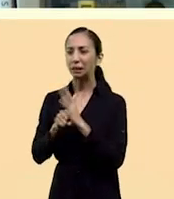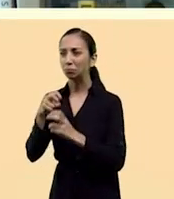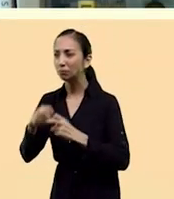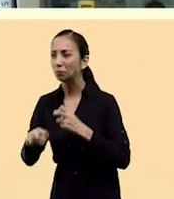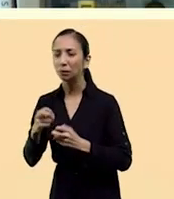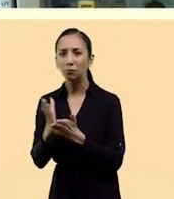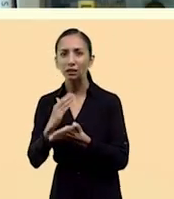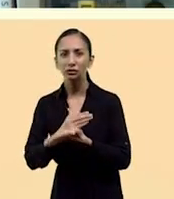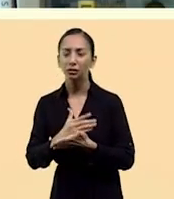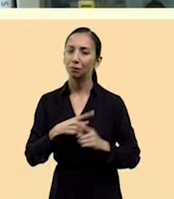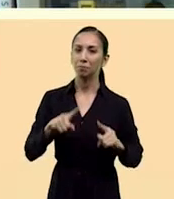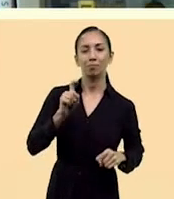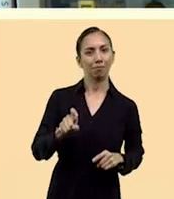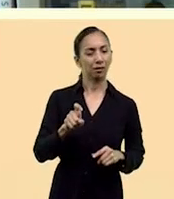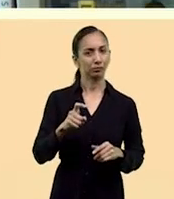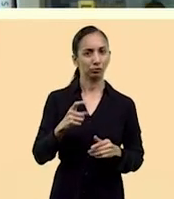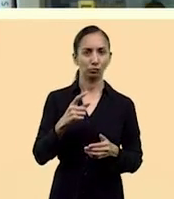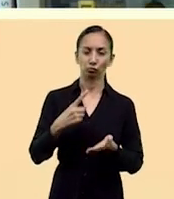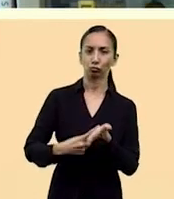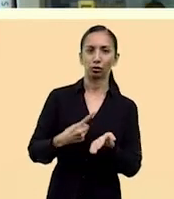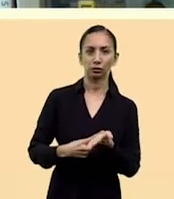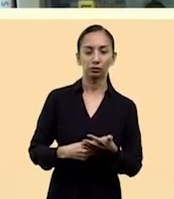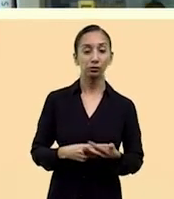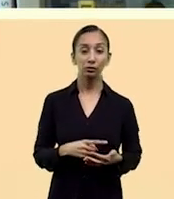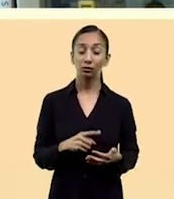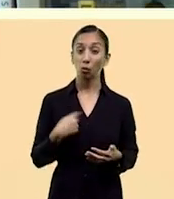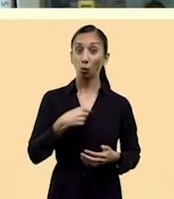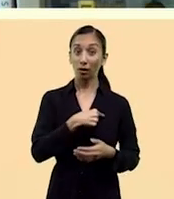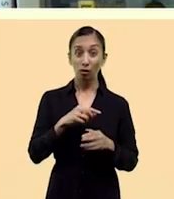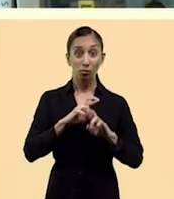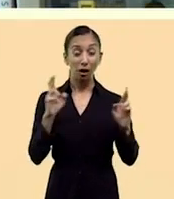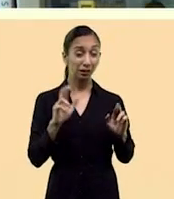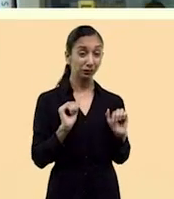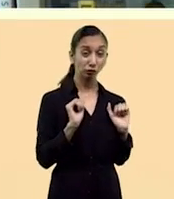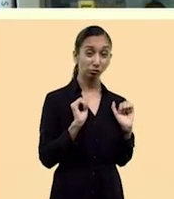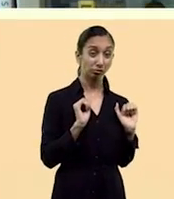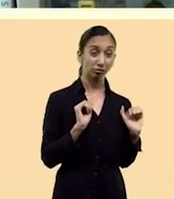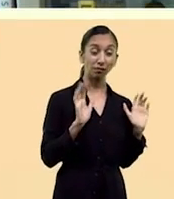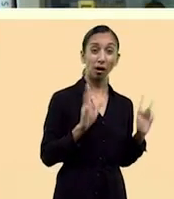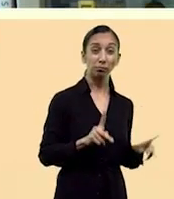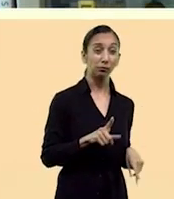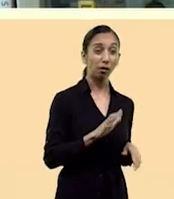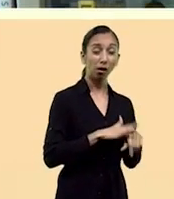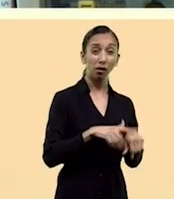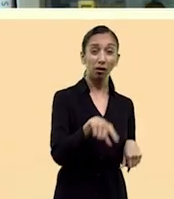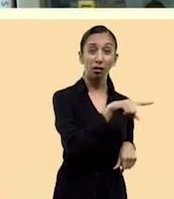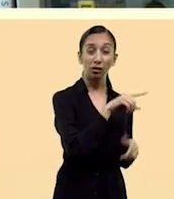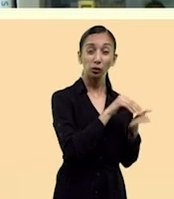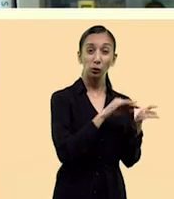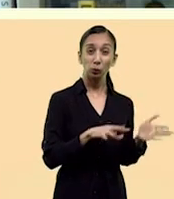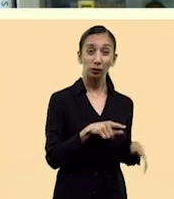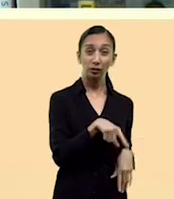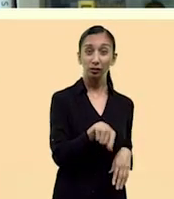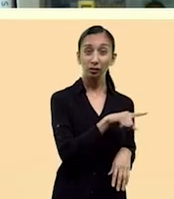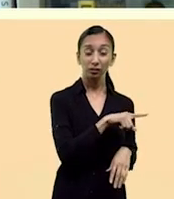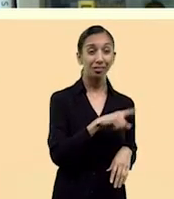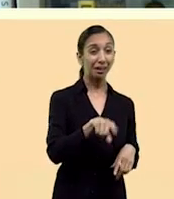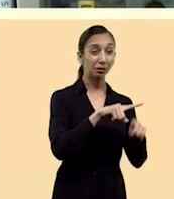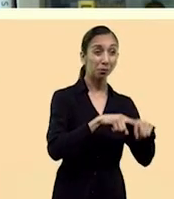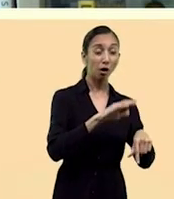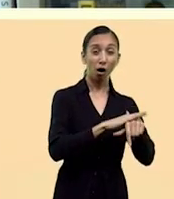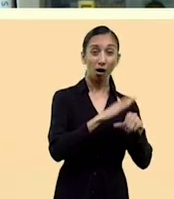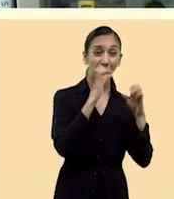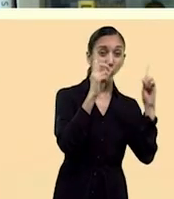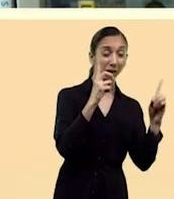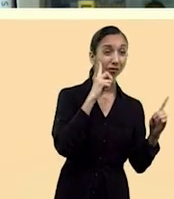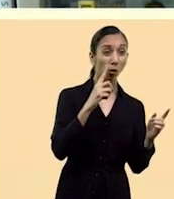but it's necessary. Unless we're prepared to sacrifice a generation of boys and girls who are counting on a great education as a path out of poverty.